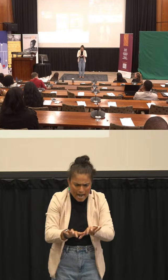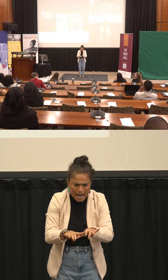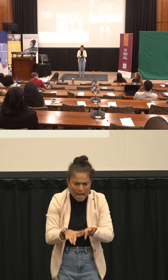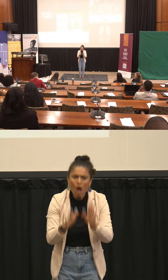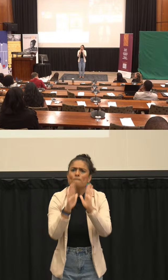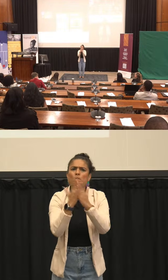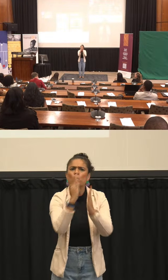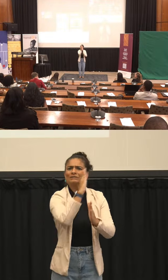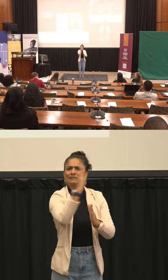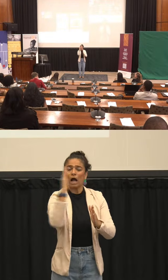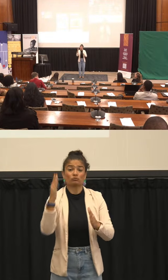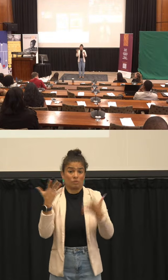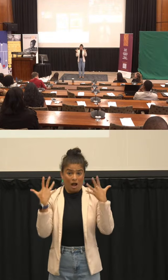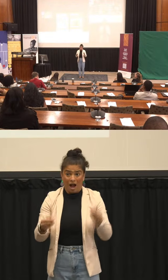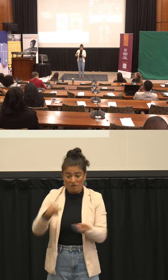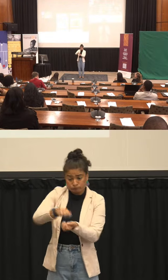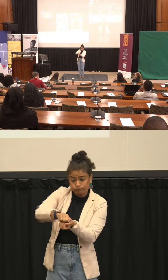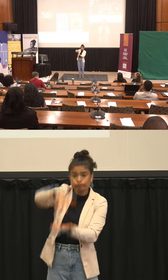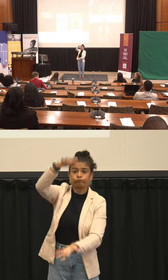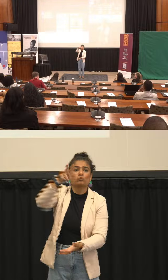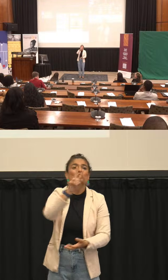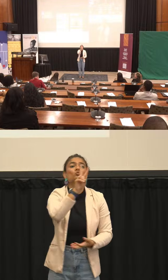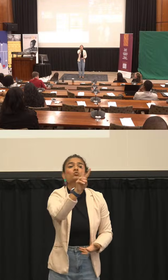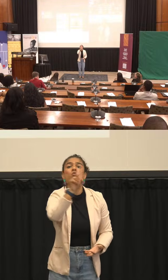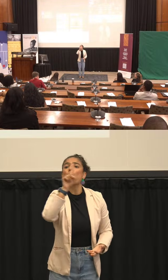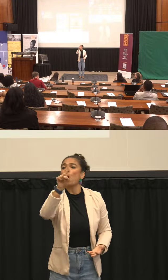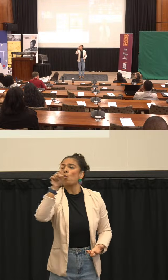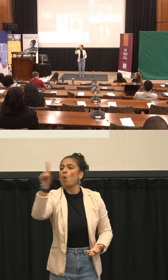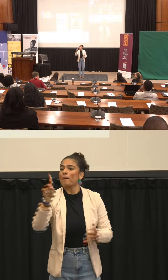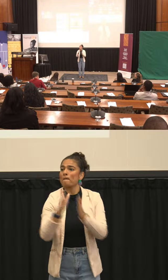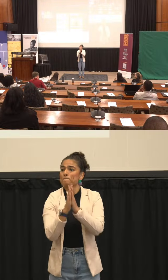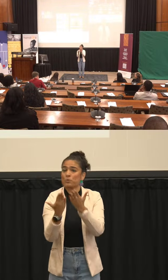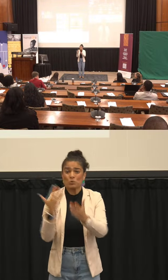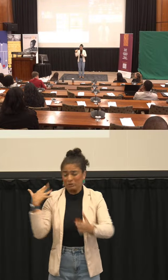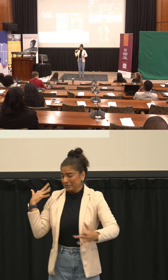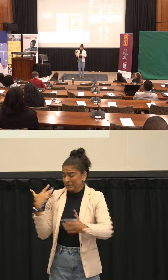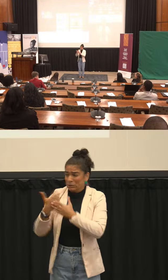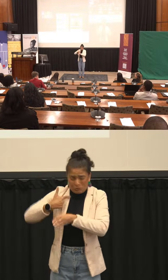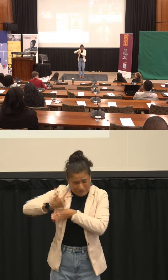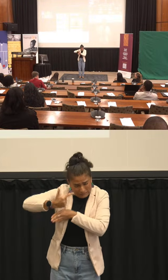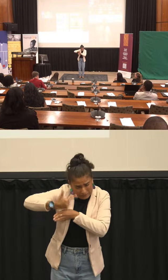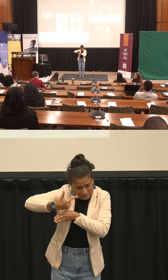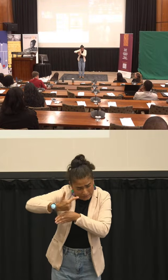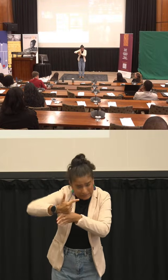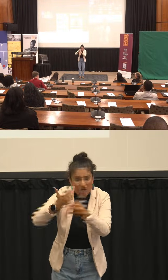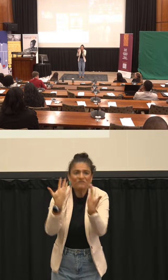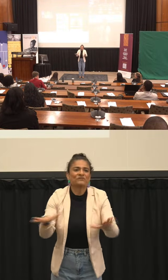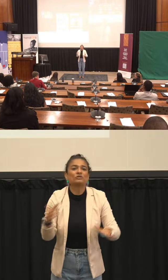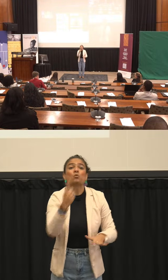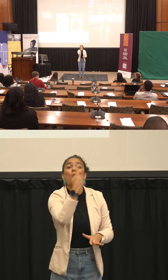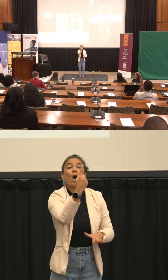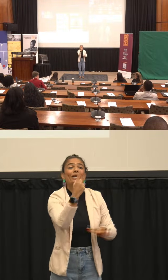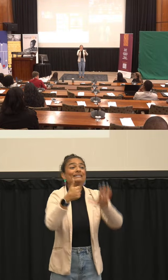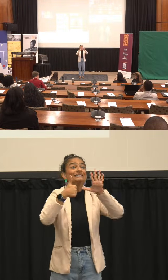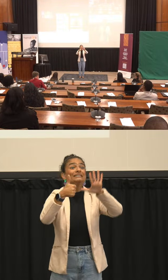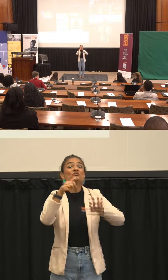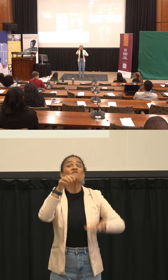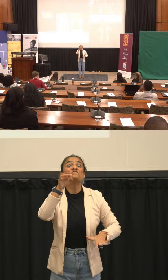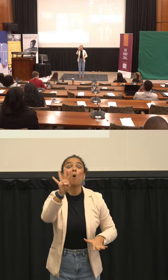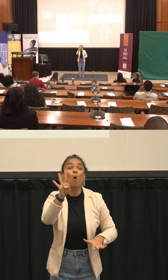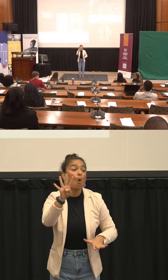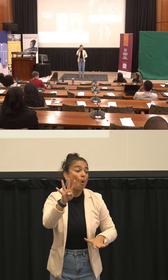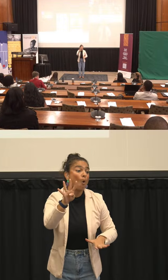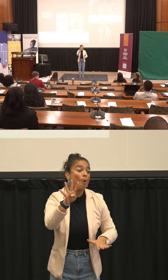this resource. It's a free resource. It's available on Book Dash's website. We currently have 112 books that we've already